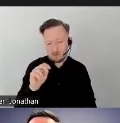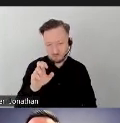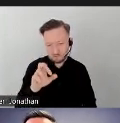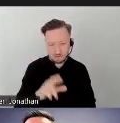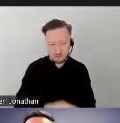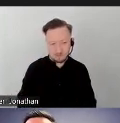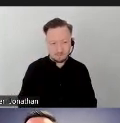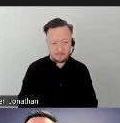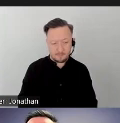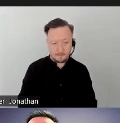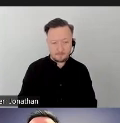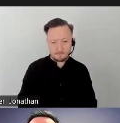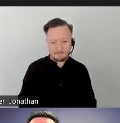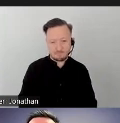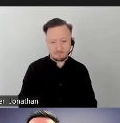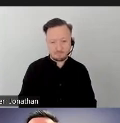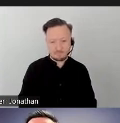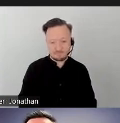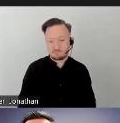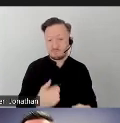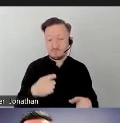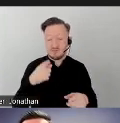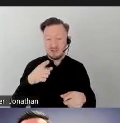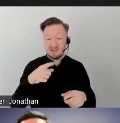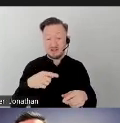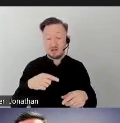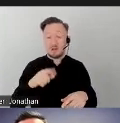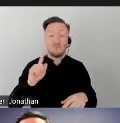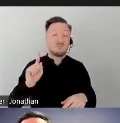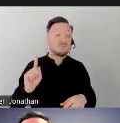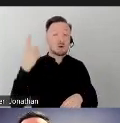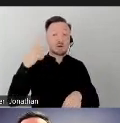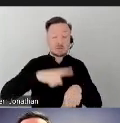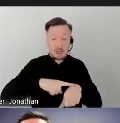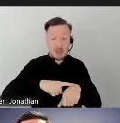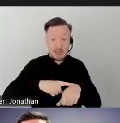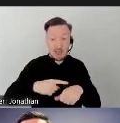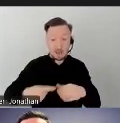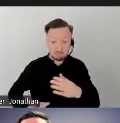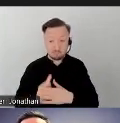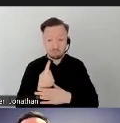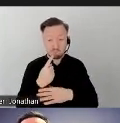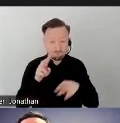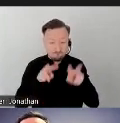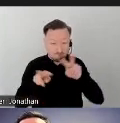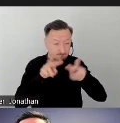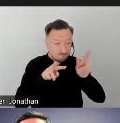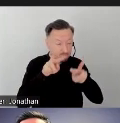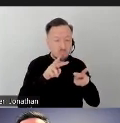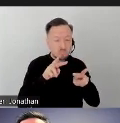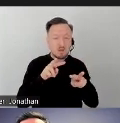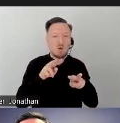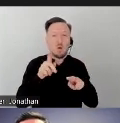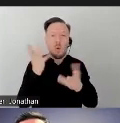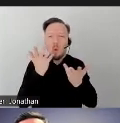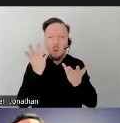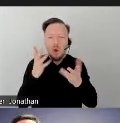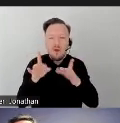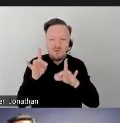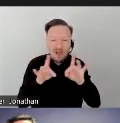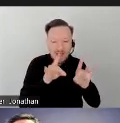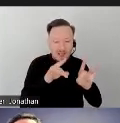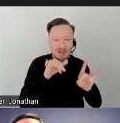And depending on what you find in your first colonoscopy, the frequency of how often you should get tested